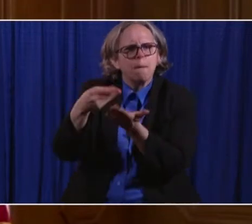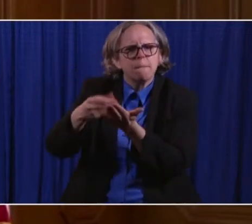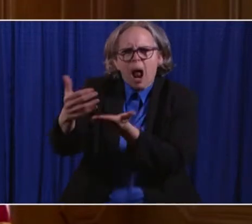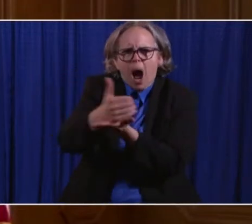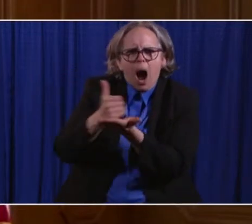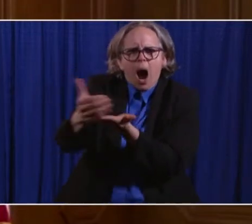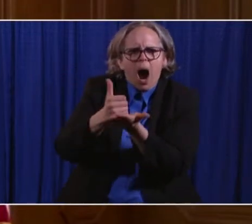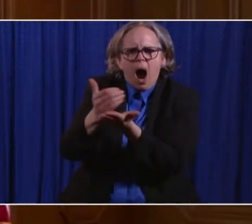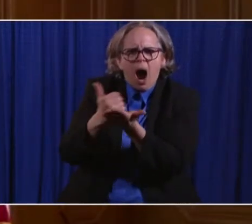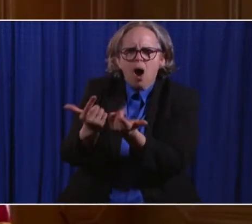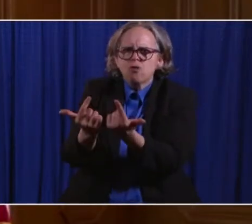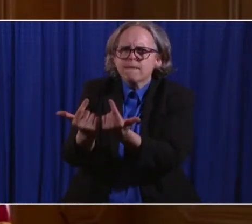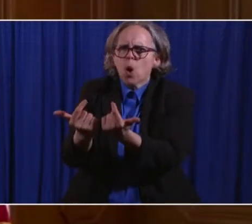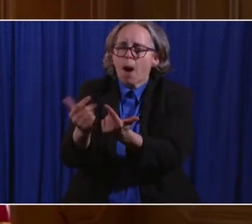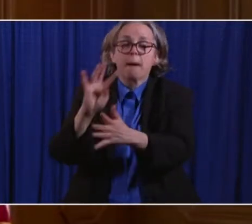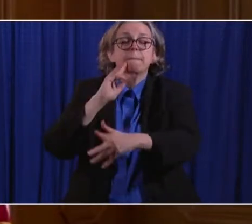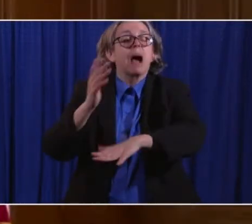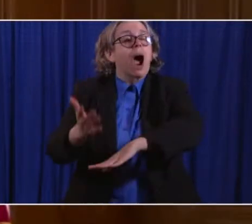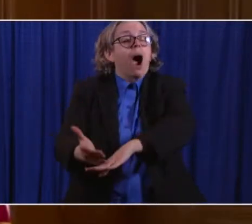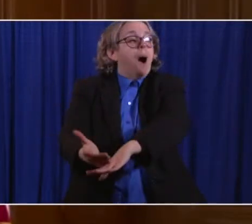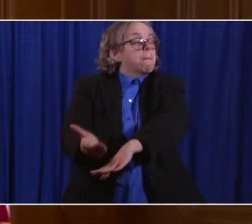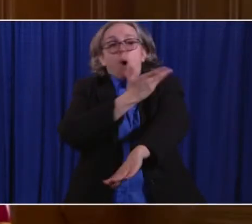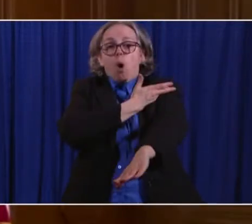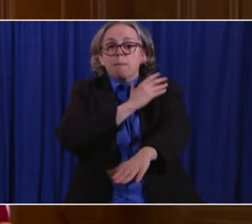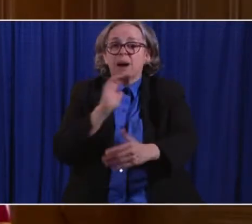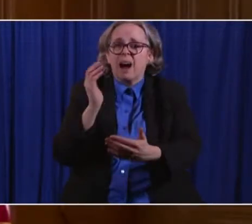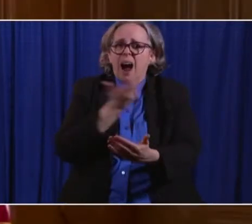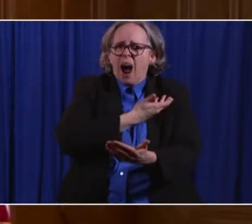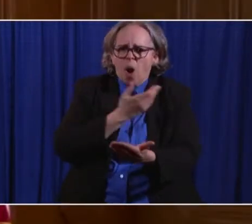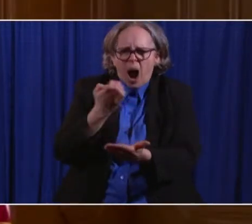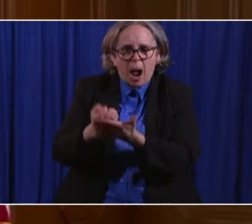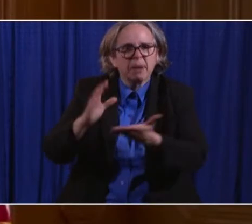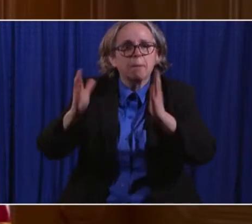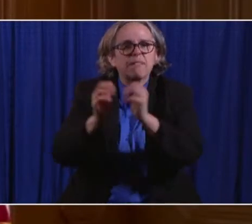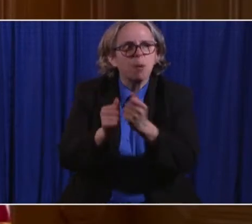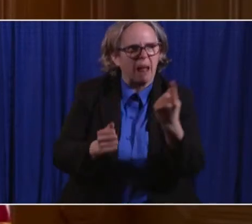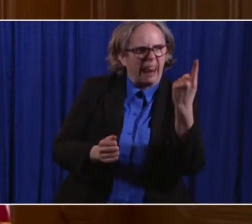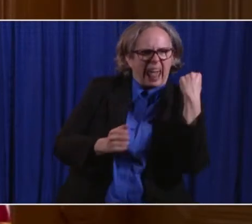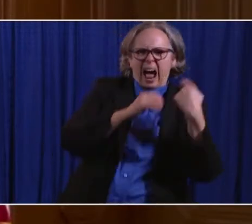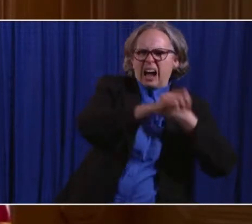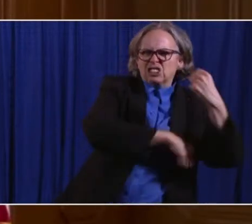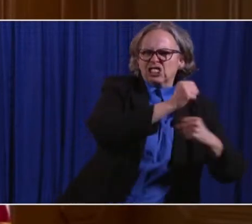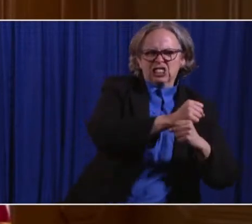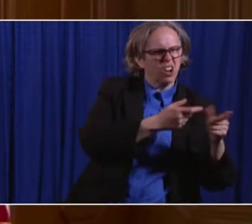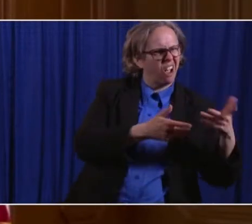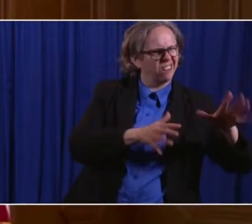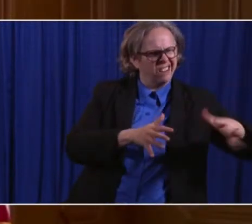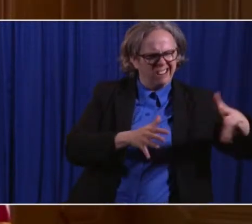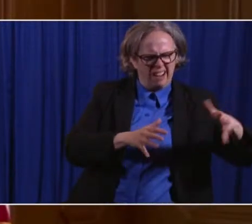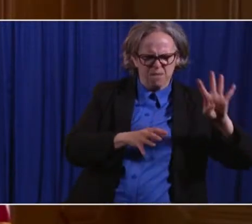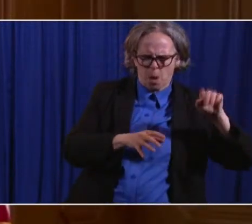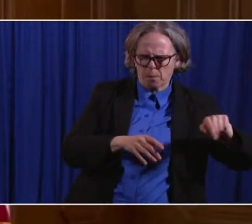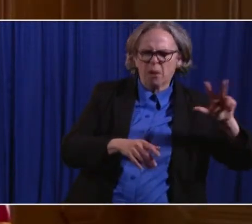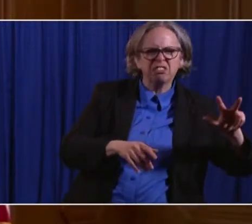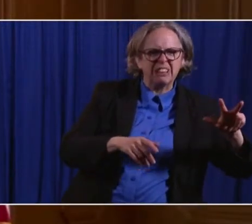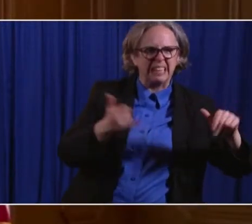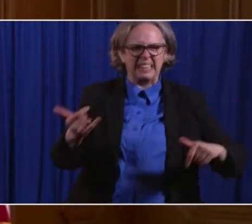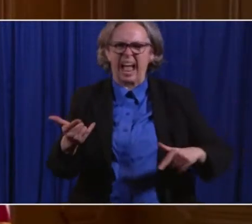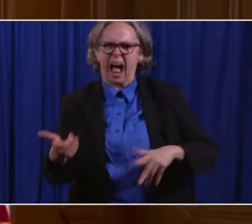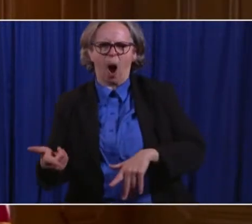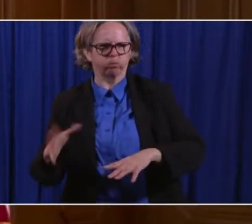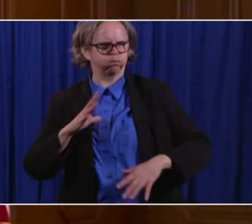dramatic improvement from a year ago and where we were at the onset of this pandemic and where we thought, frankly, that we were going.